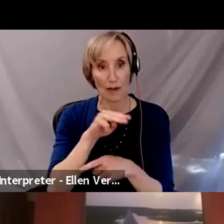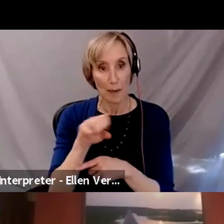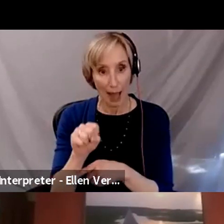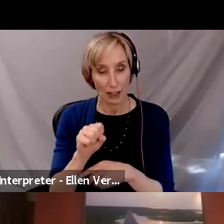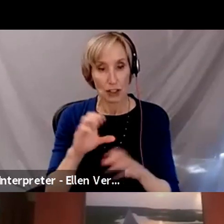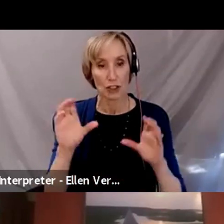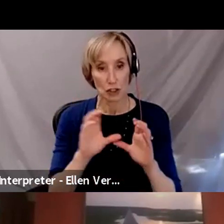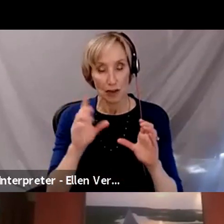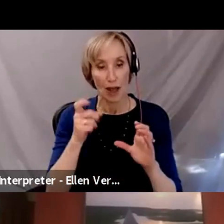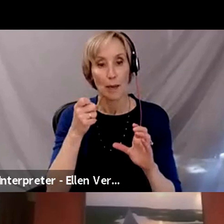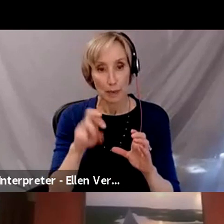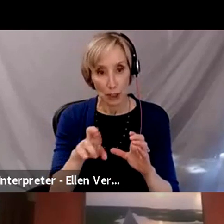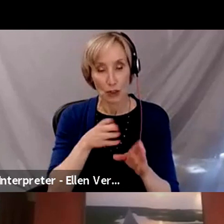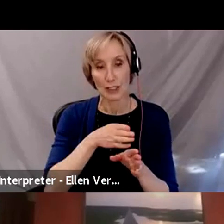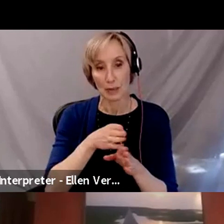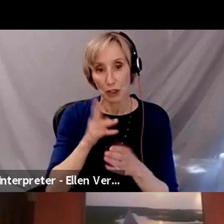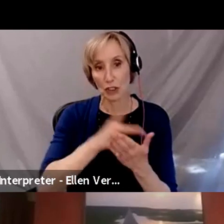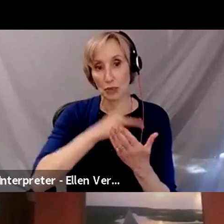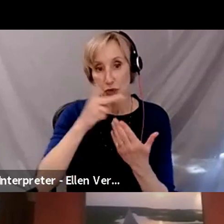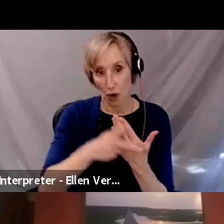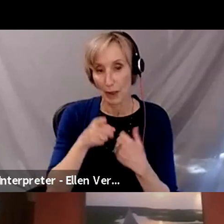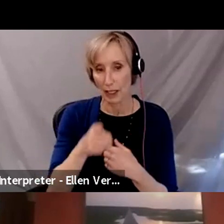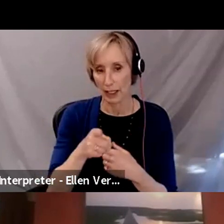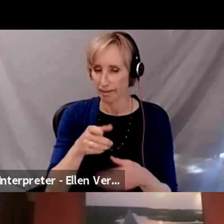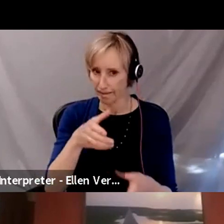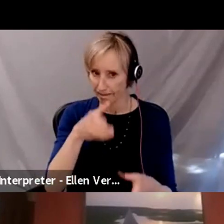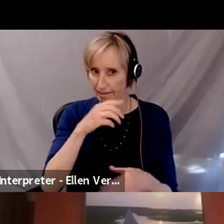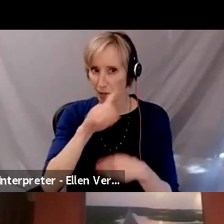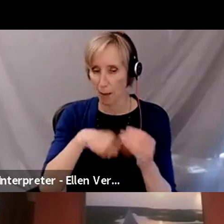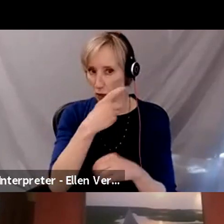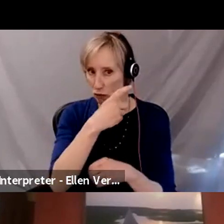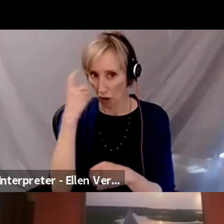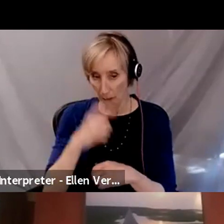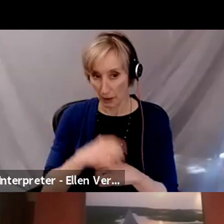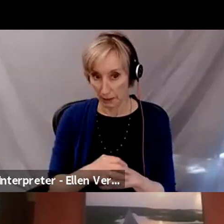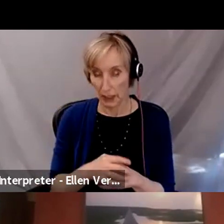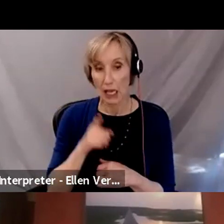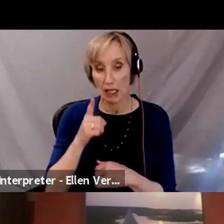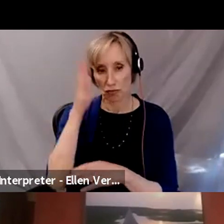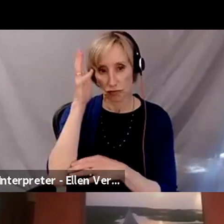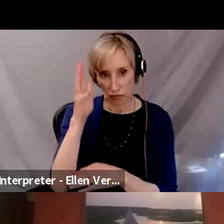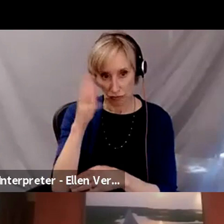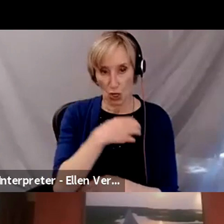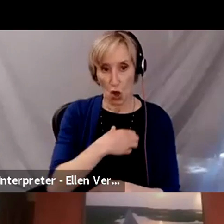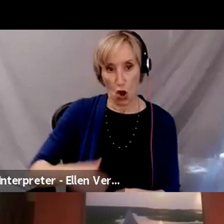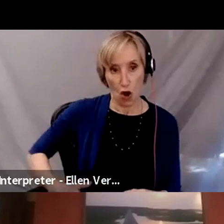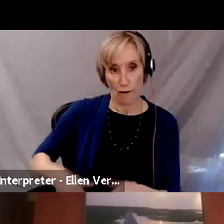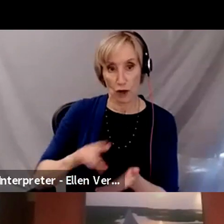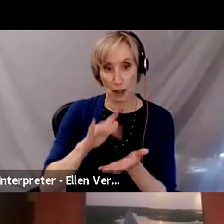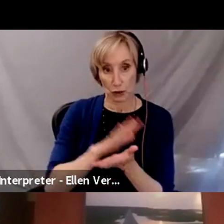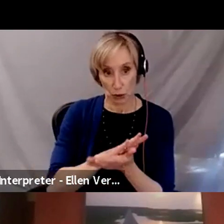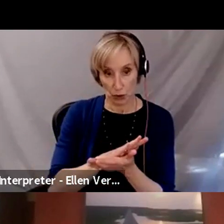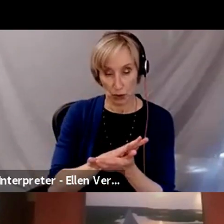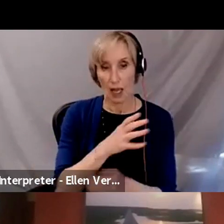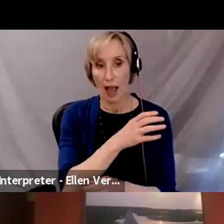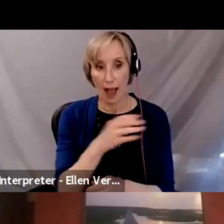Specialist Program. He is a regular guest lecturer at Harvard Medical School and in the Occupational